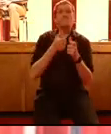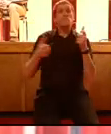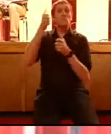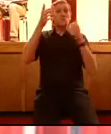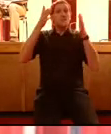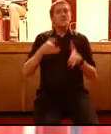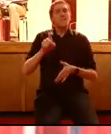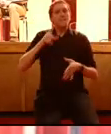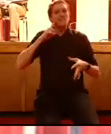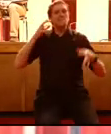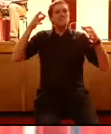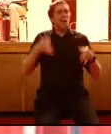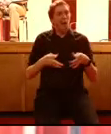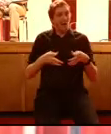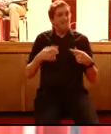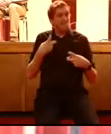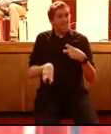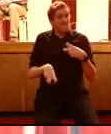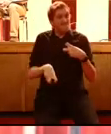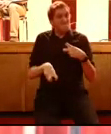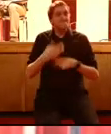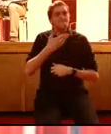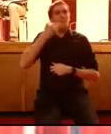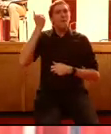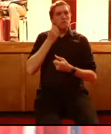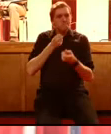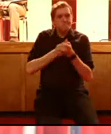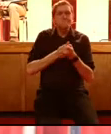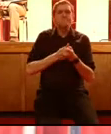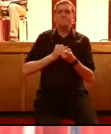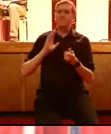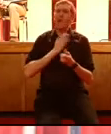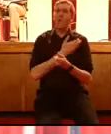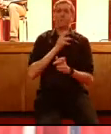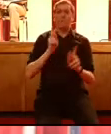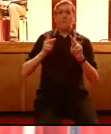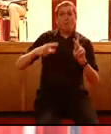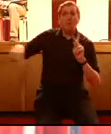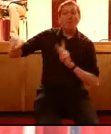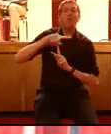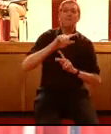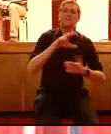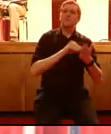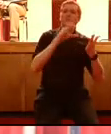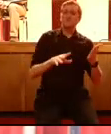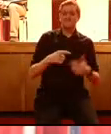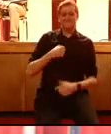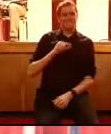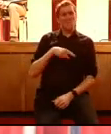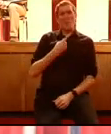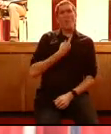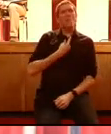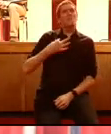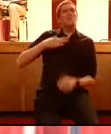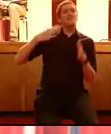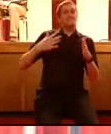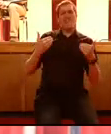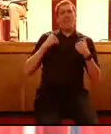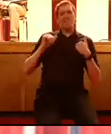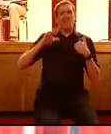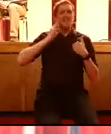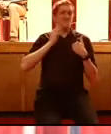daily basis for the betterment of our citizens, co-workers, and students. I am the only candidate who has this experience.